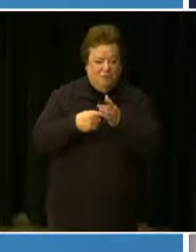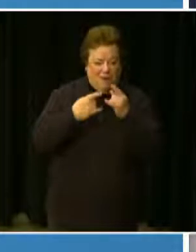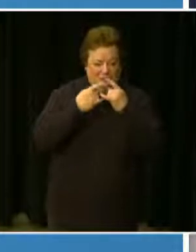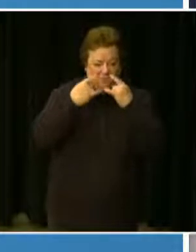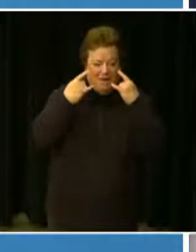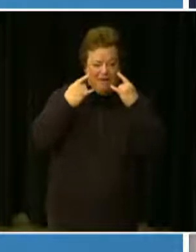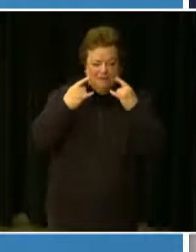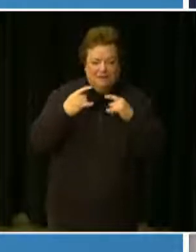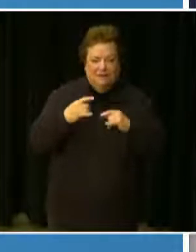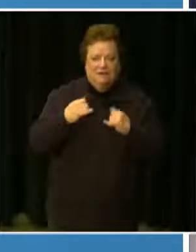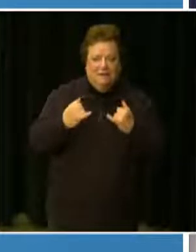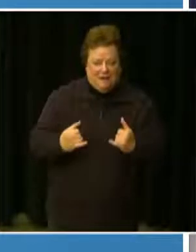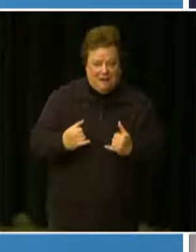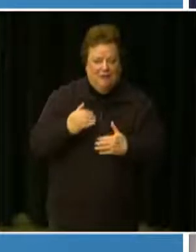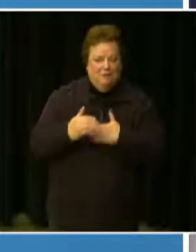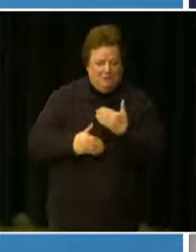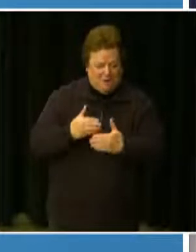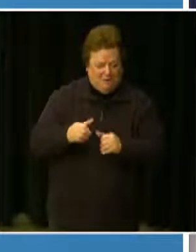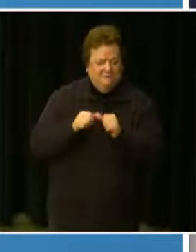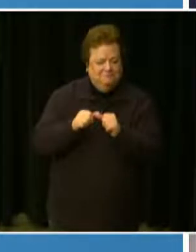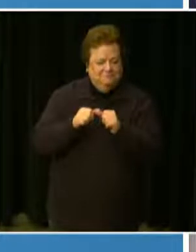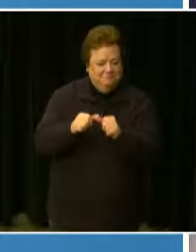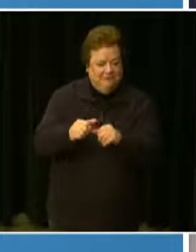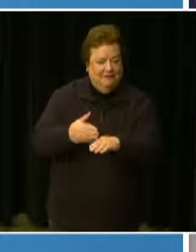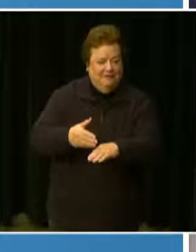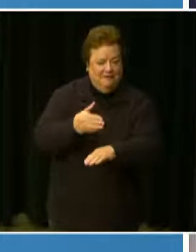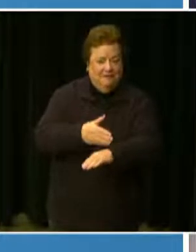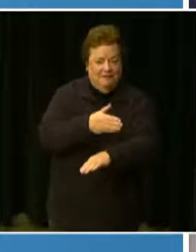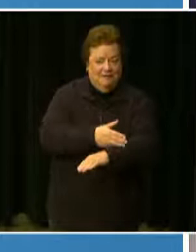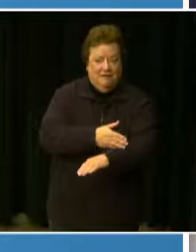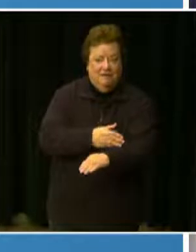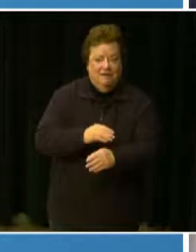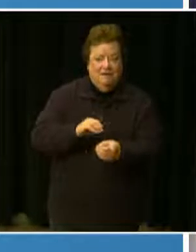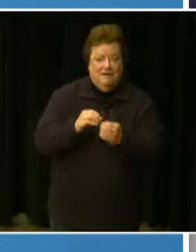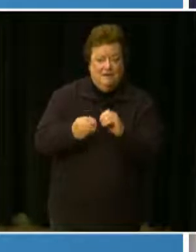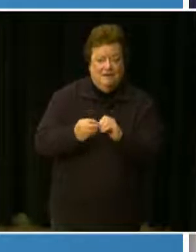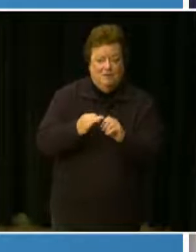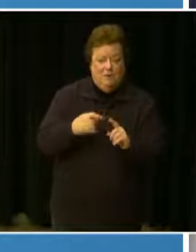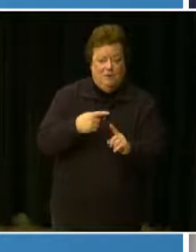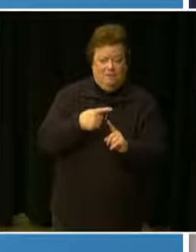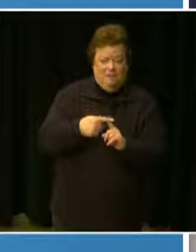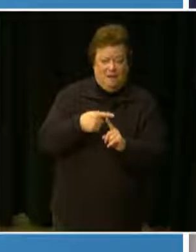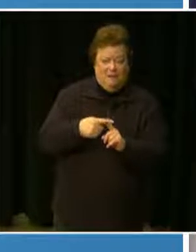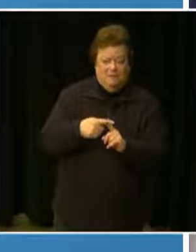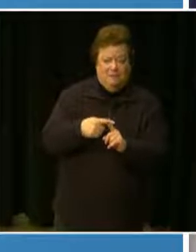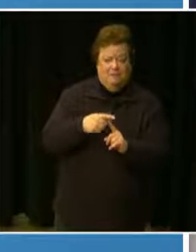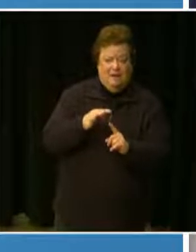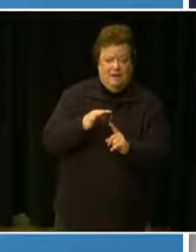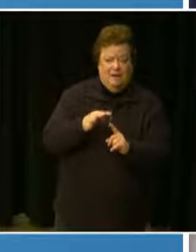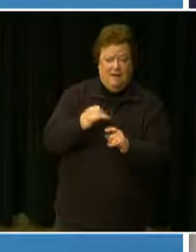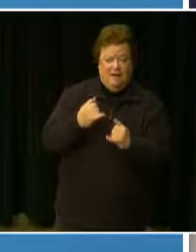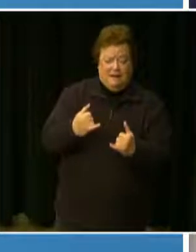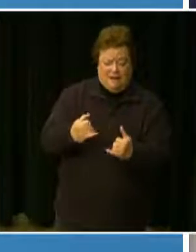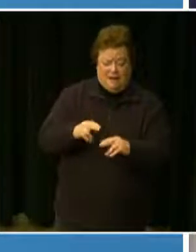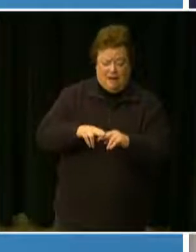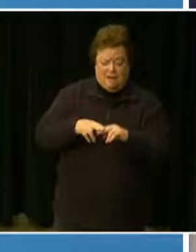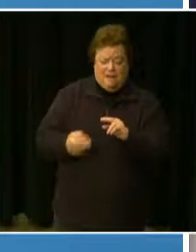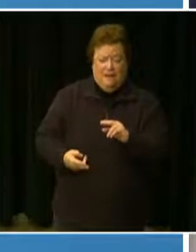week, the progress has continued. The number of new cases, our weekly cases, is